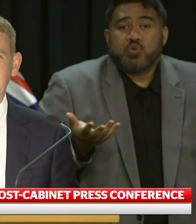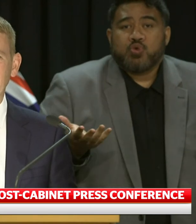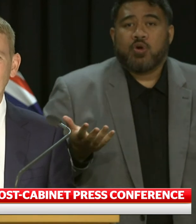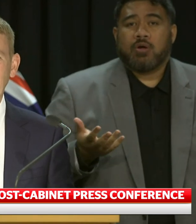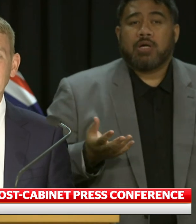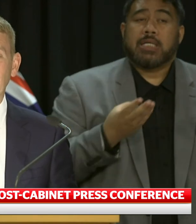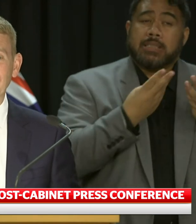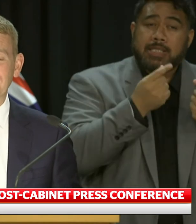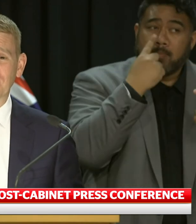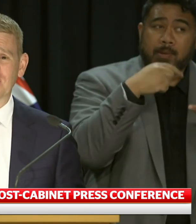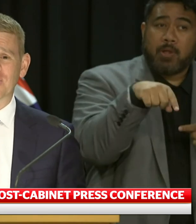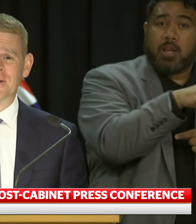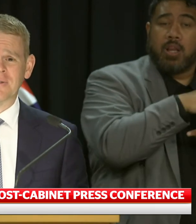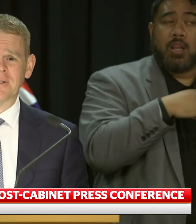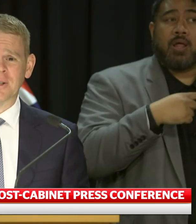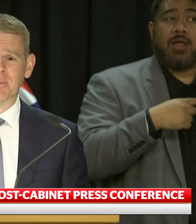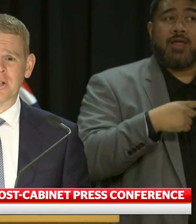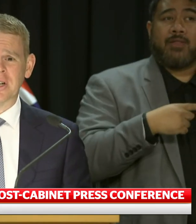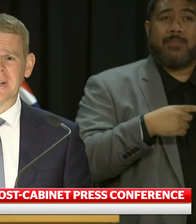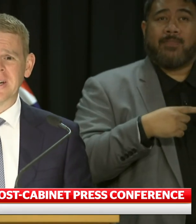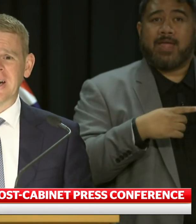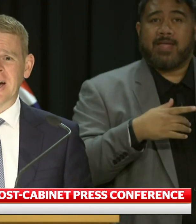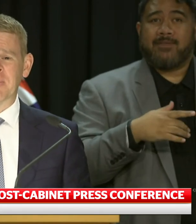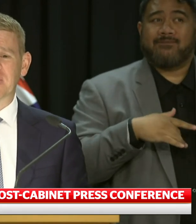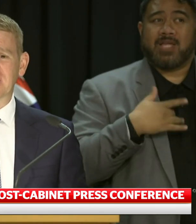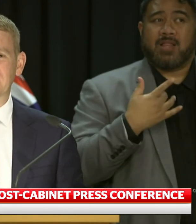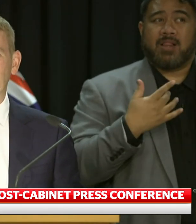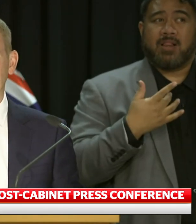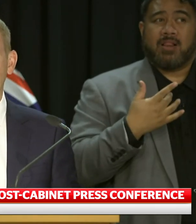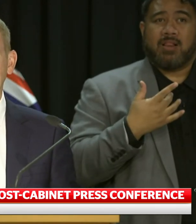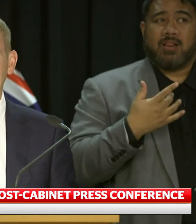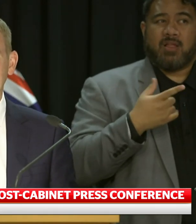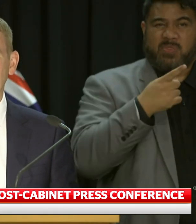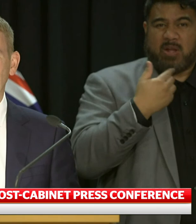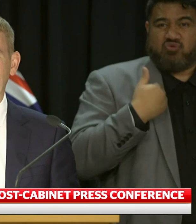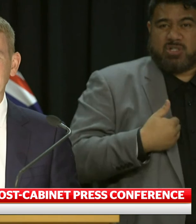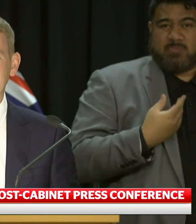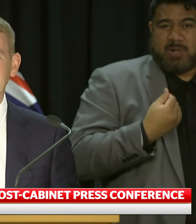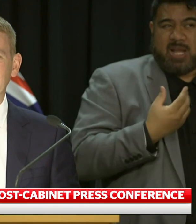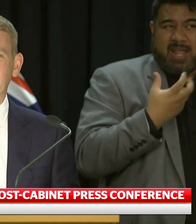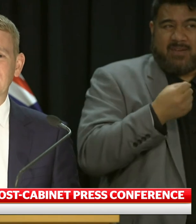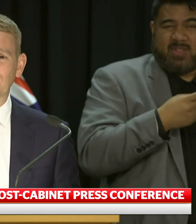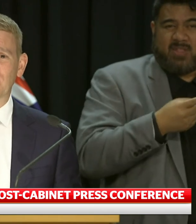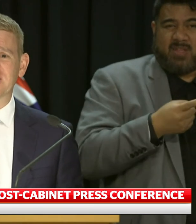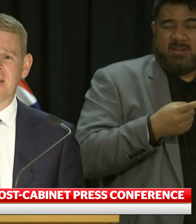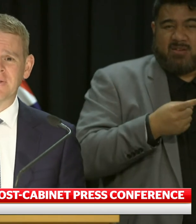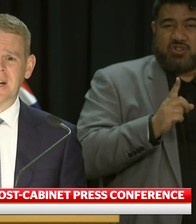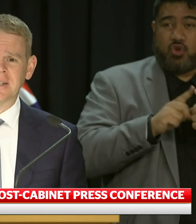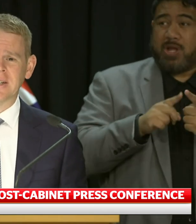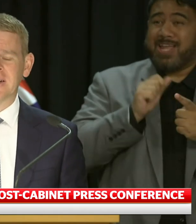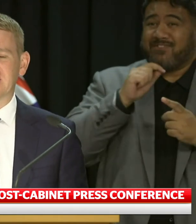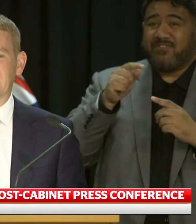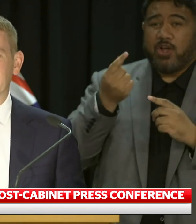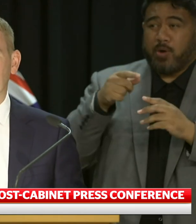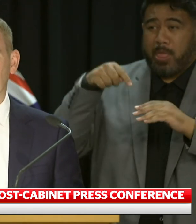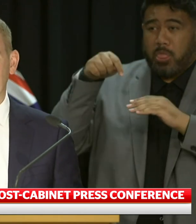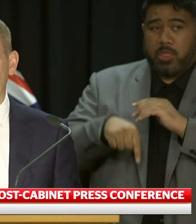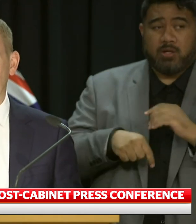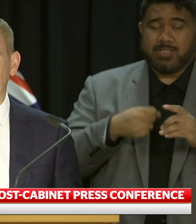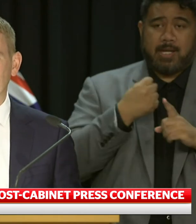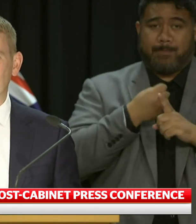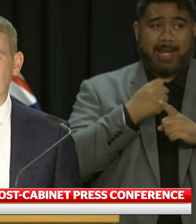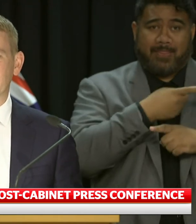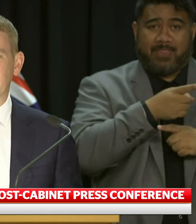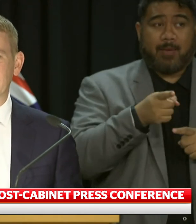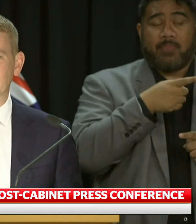disposable income who perhaps don't feel the cost of living pressure give a lot of money to the National Party and to the ACT Party and always have done. We